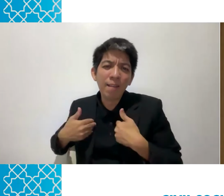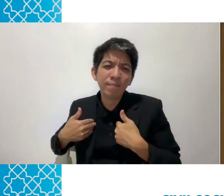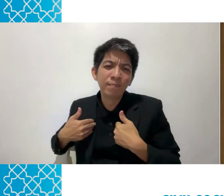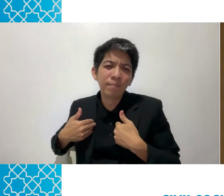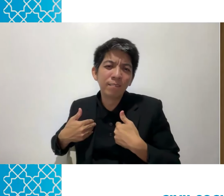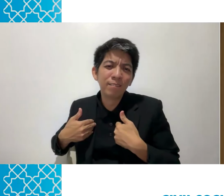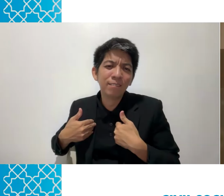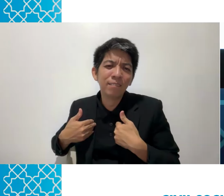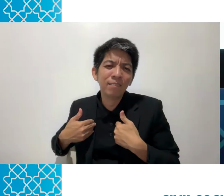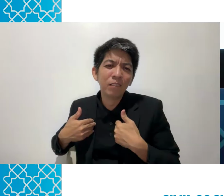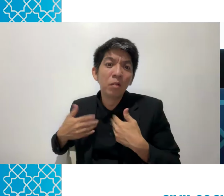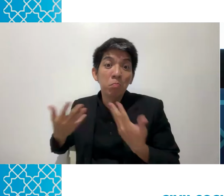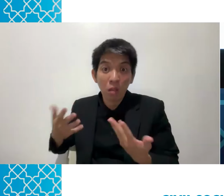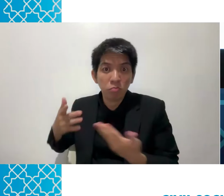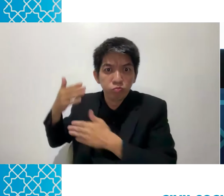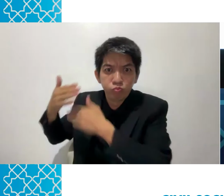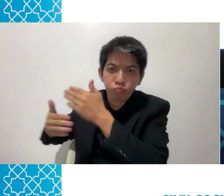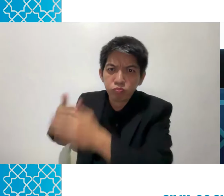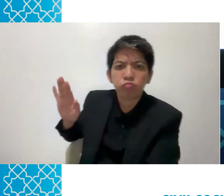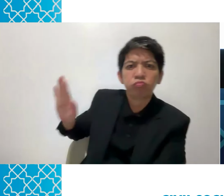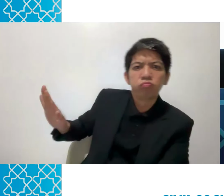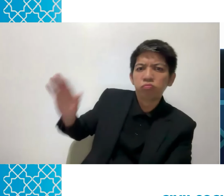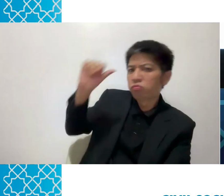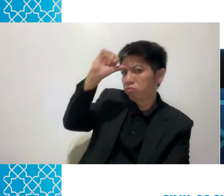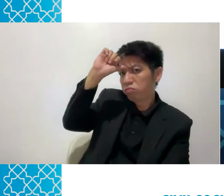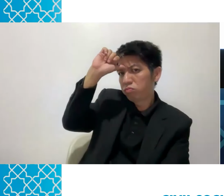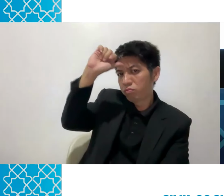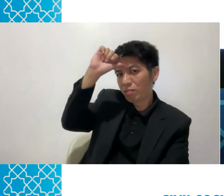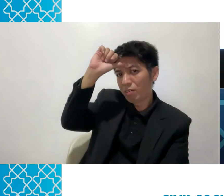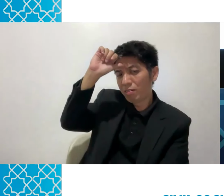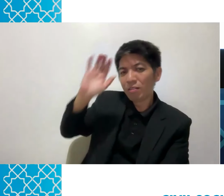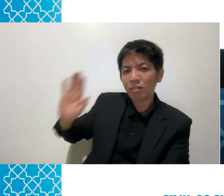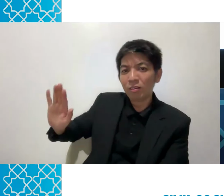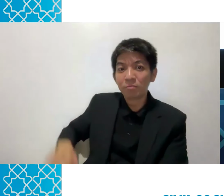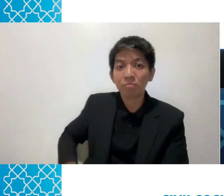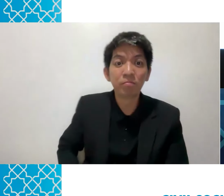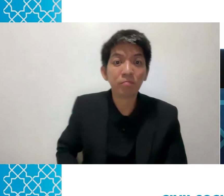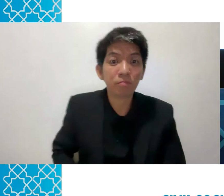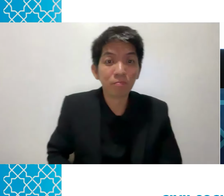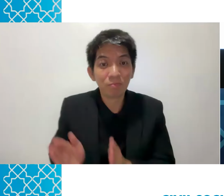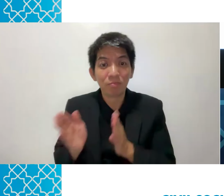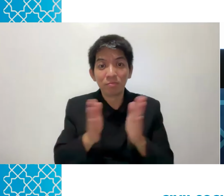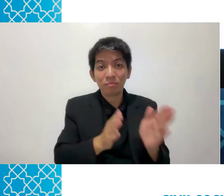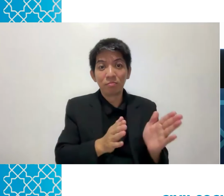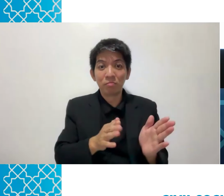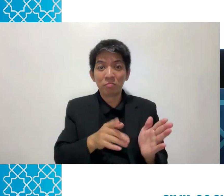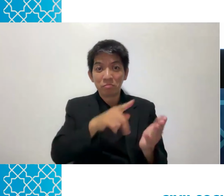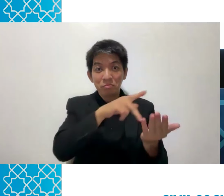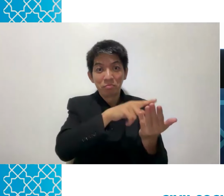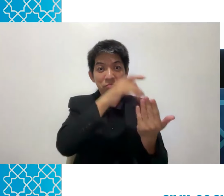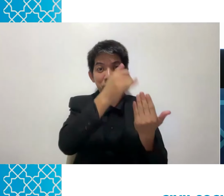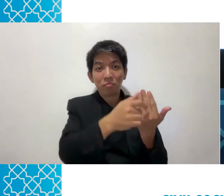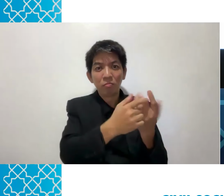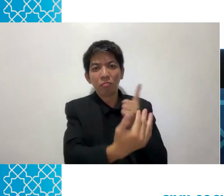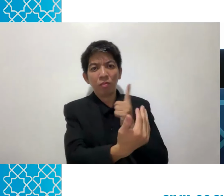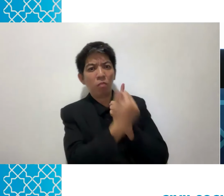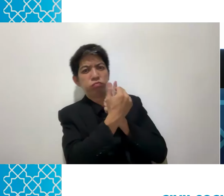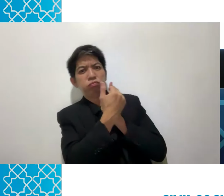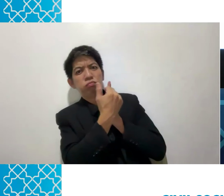and another angle is when a project is posed to us for financing, it's always too late, actually, too late.